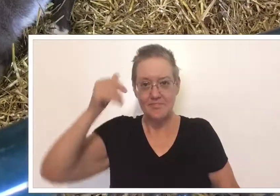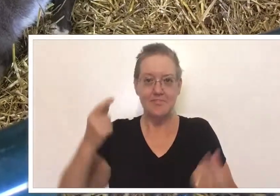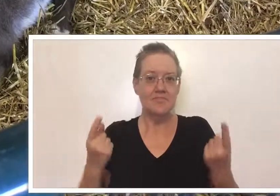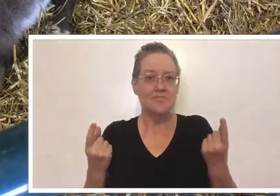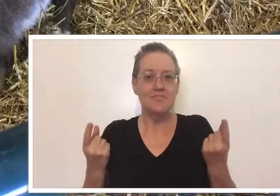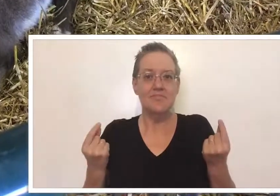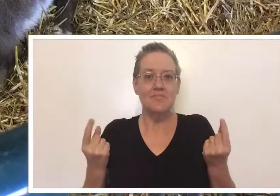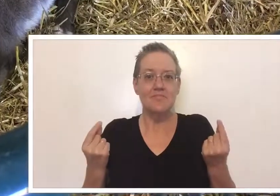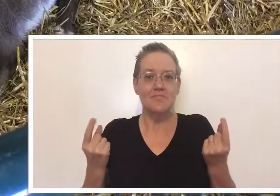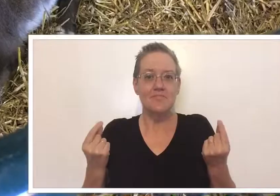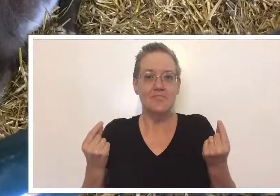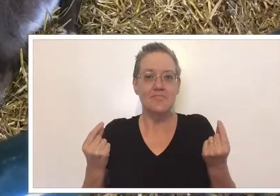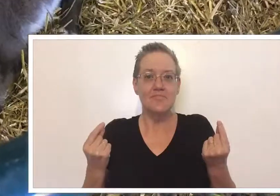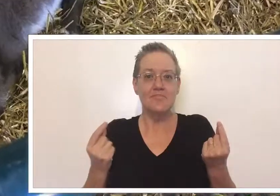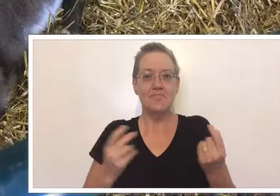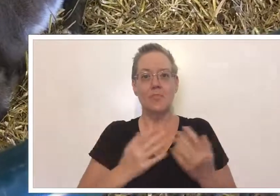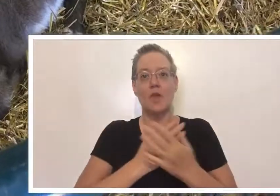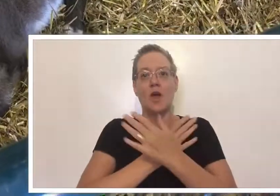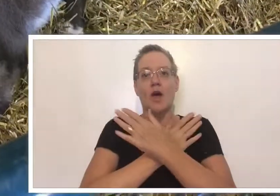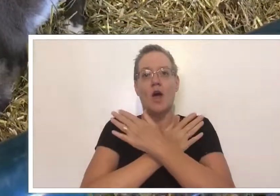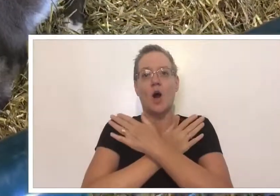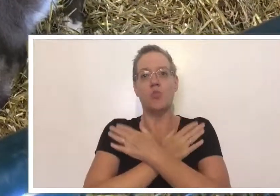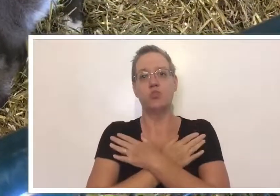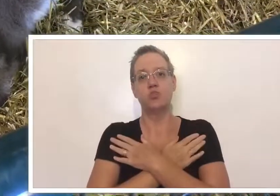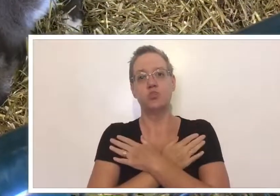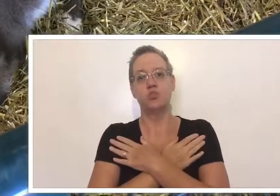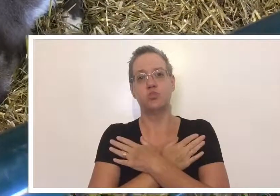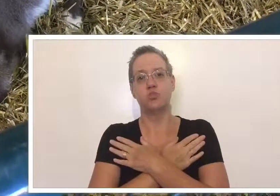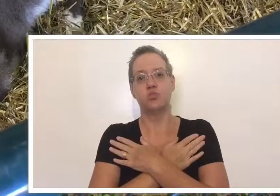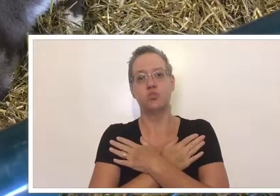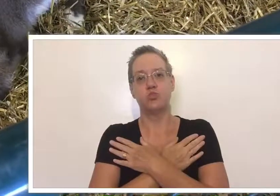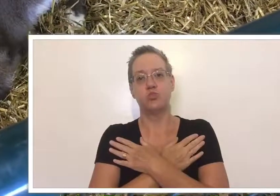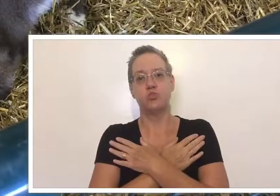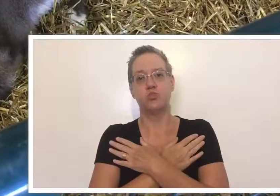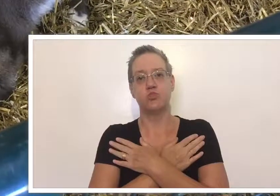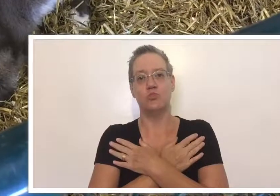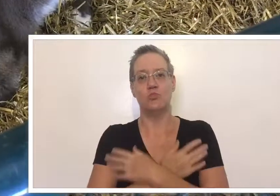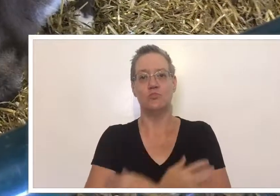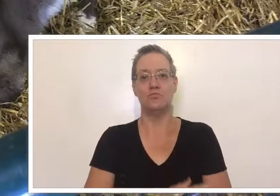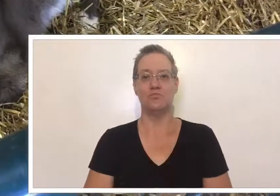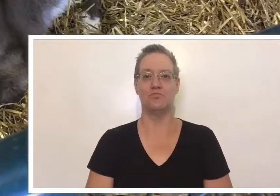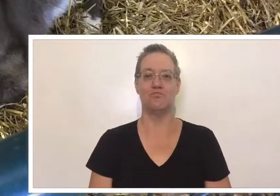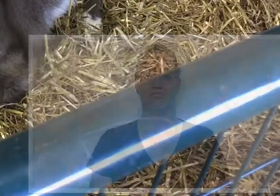What's this foal doing? Resting.